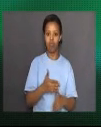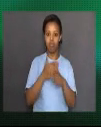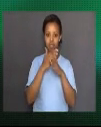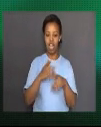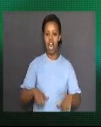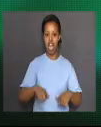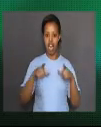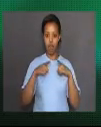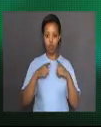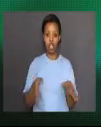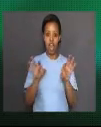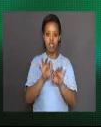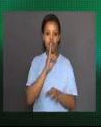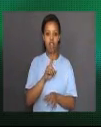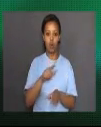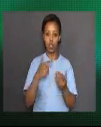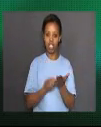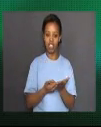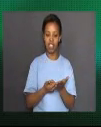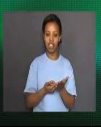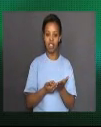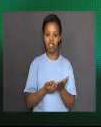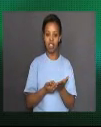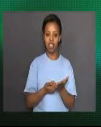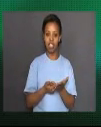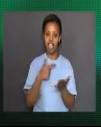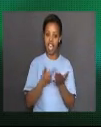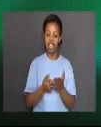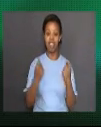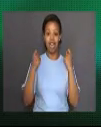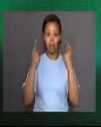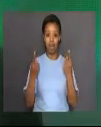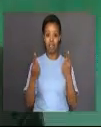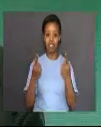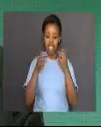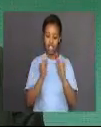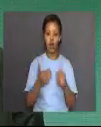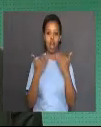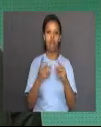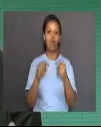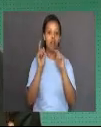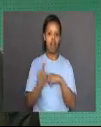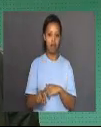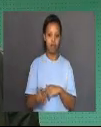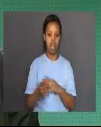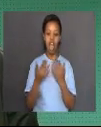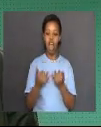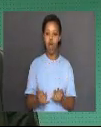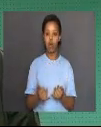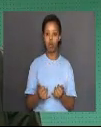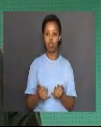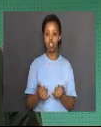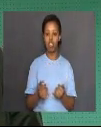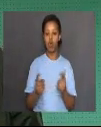life. We must do our best to understand it. Now we must learn about